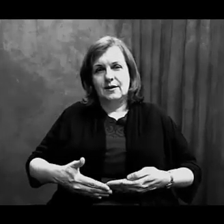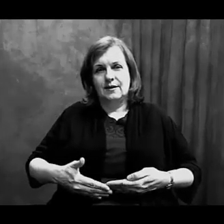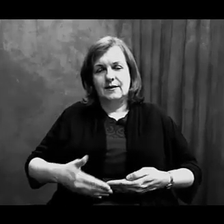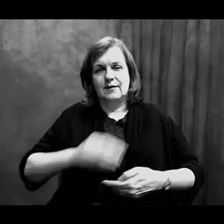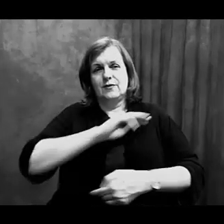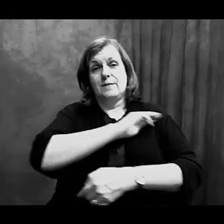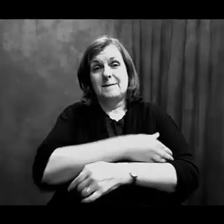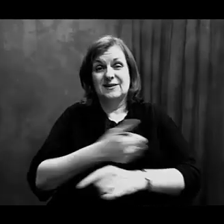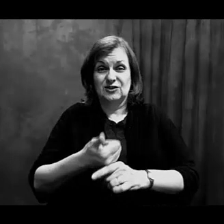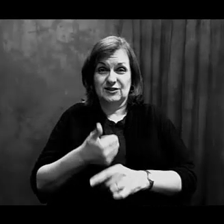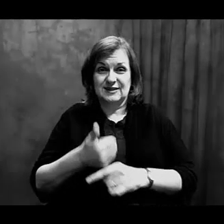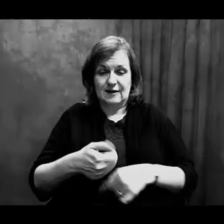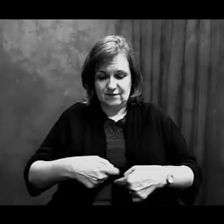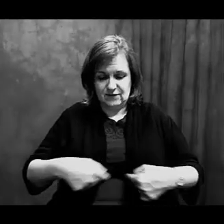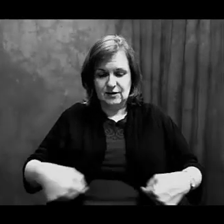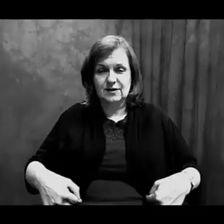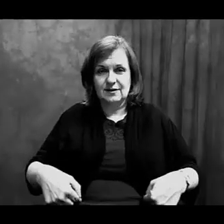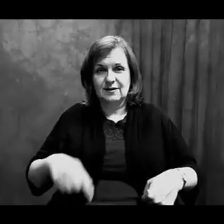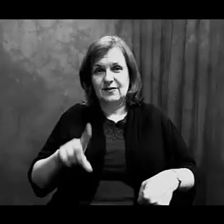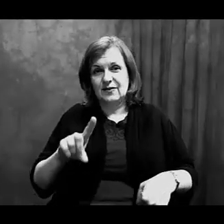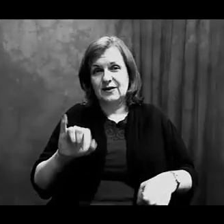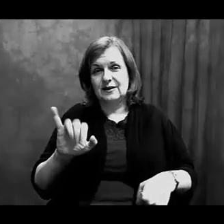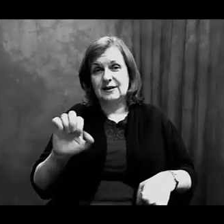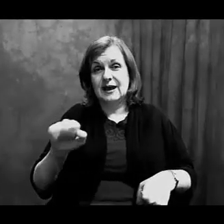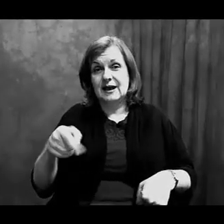muscle itself, remember this is muscle.